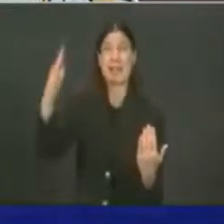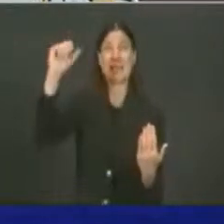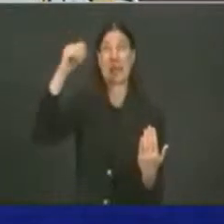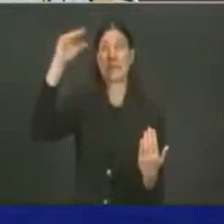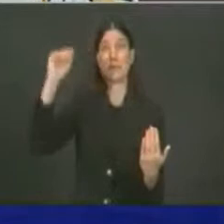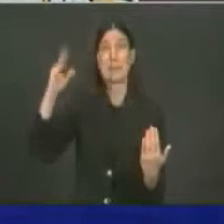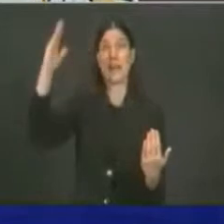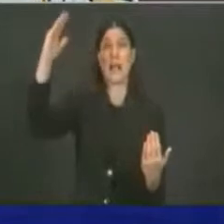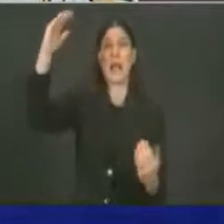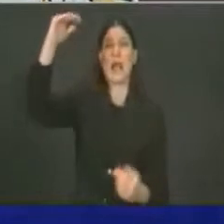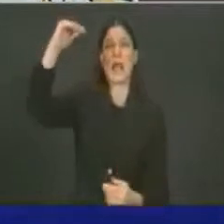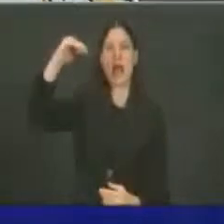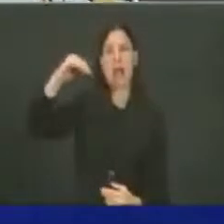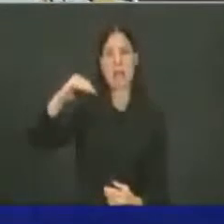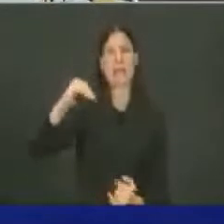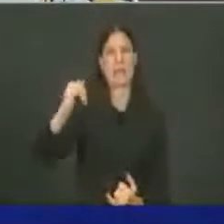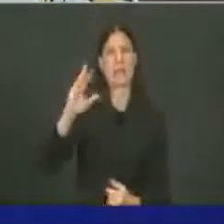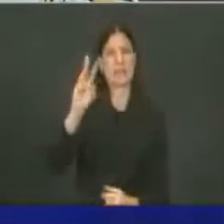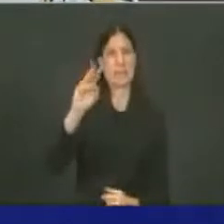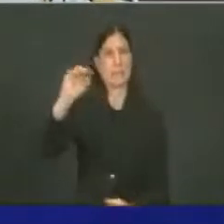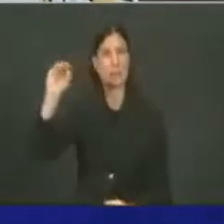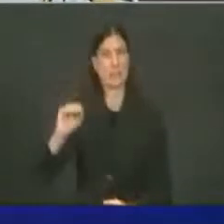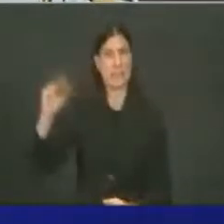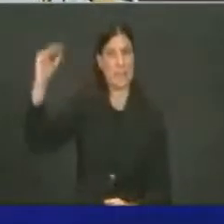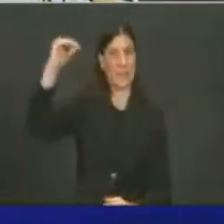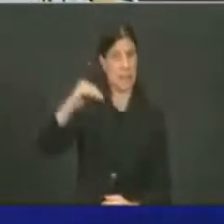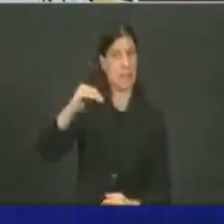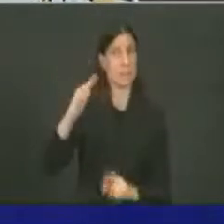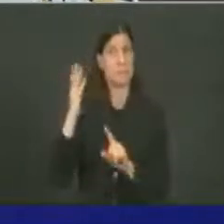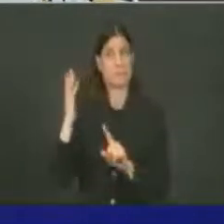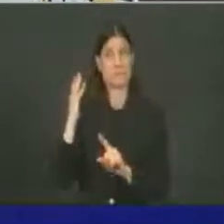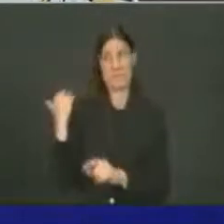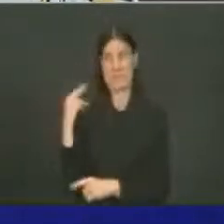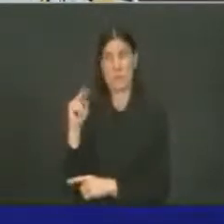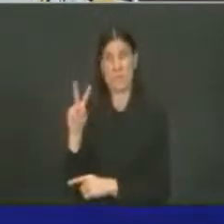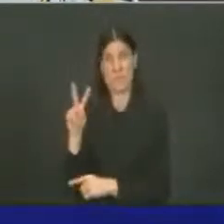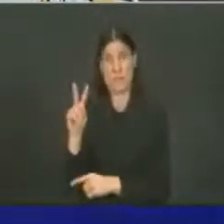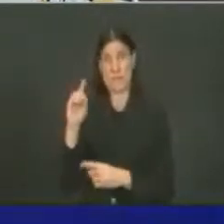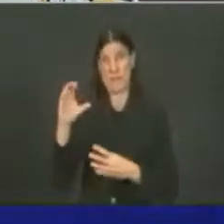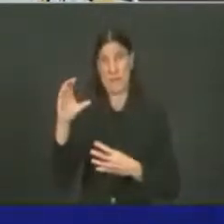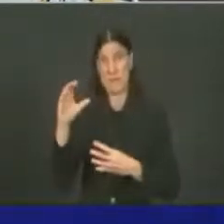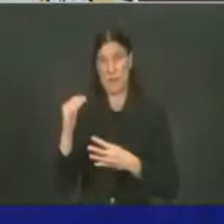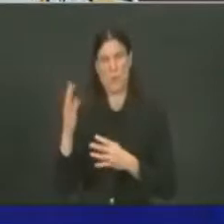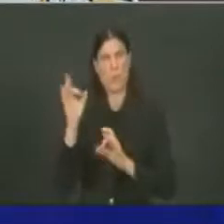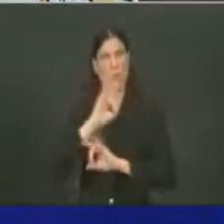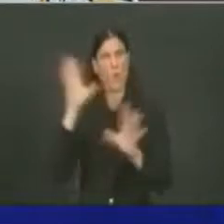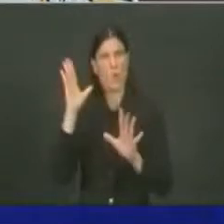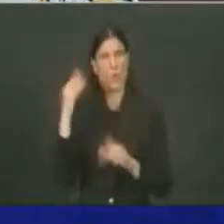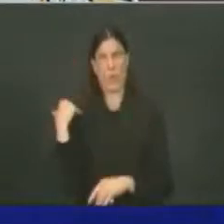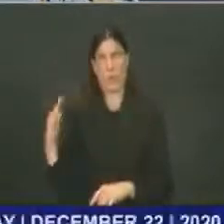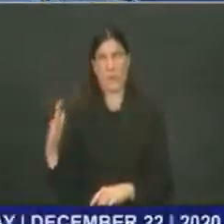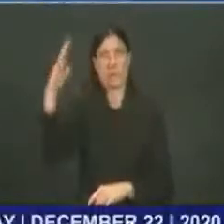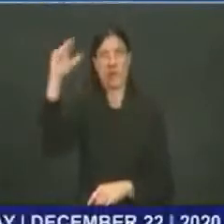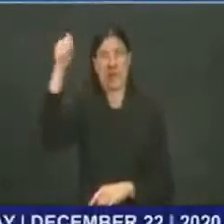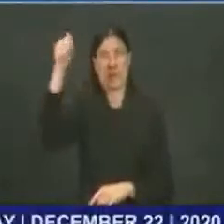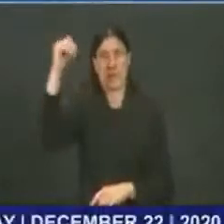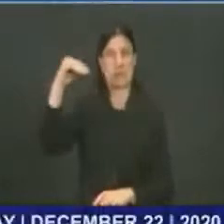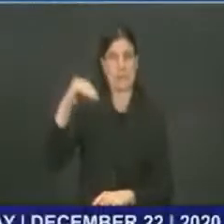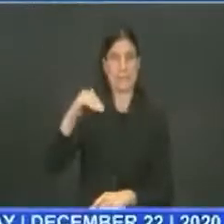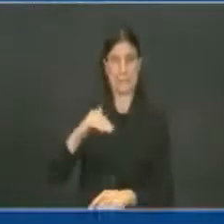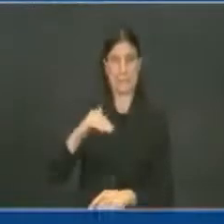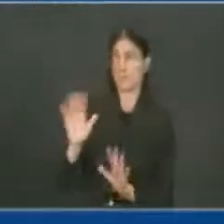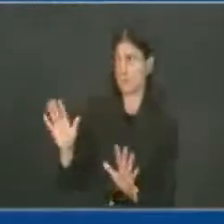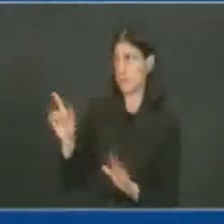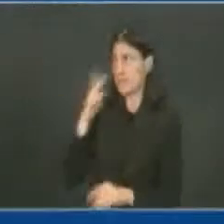very significant improvement from where we were a month ago. and it's a much safer place to be. And